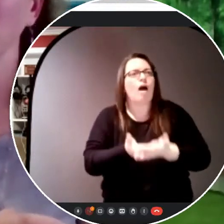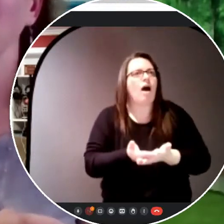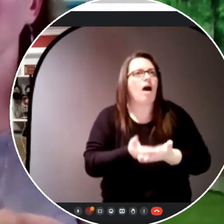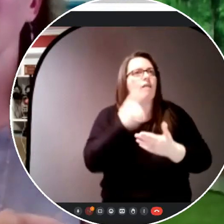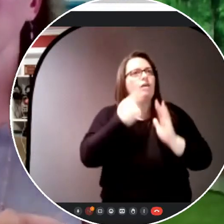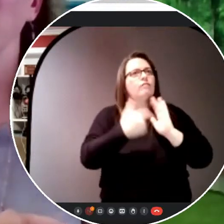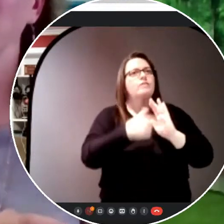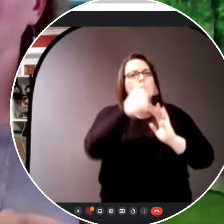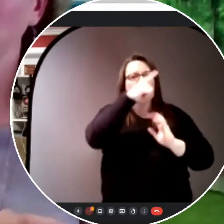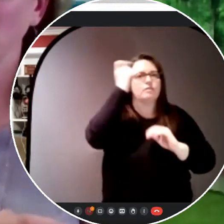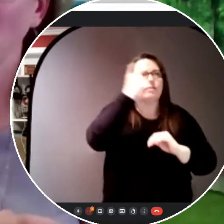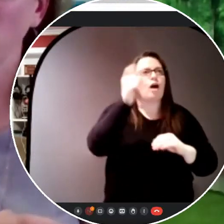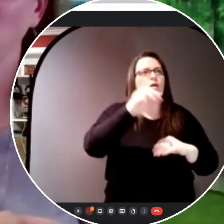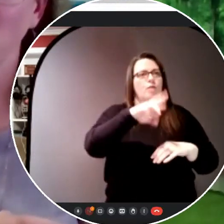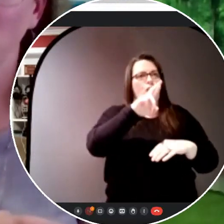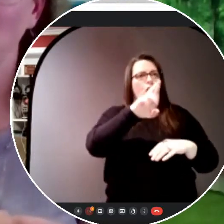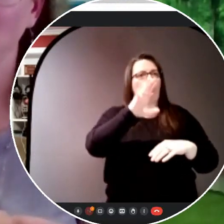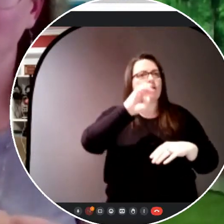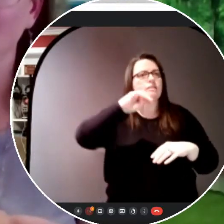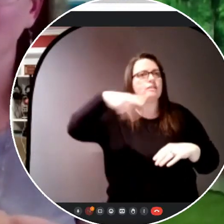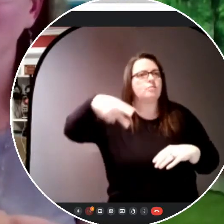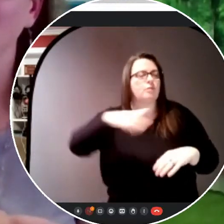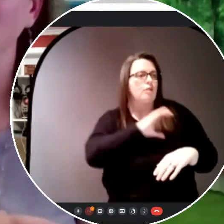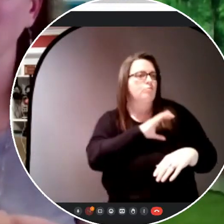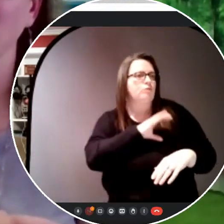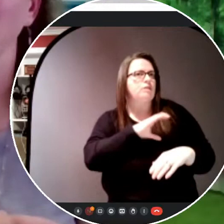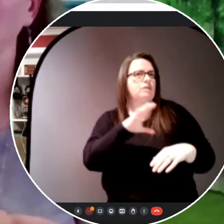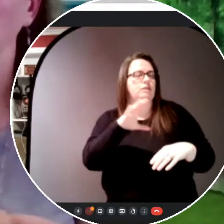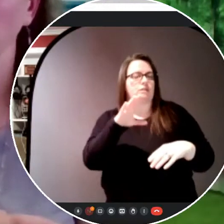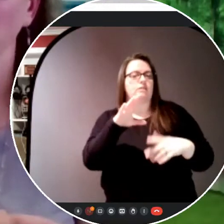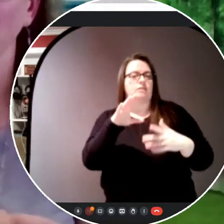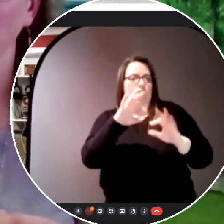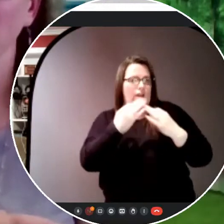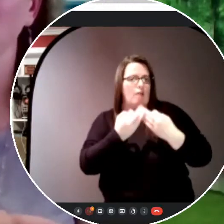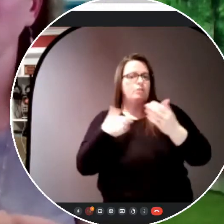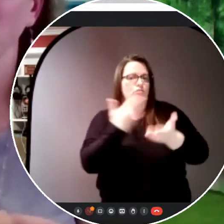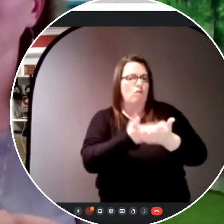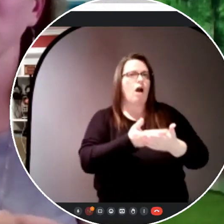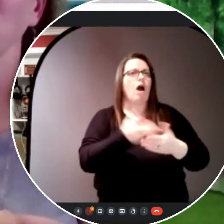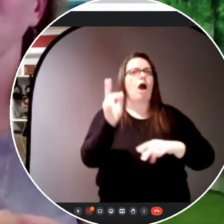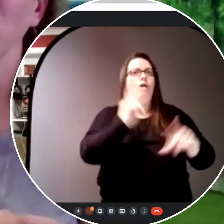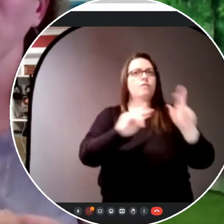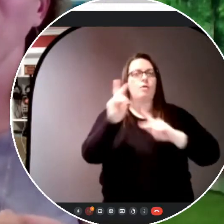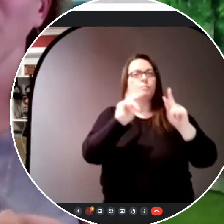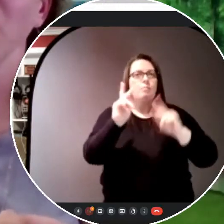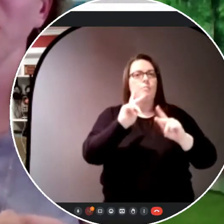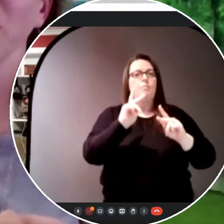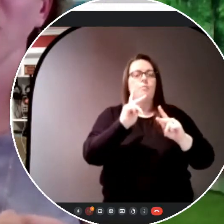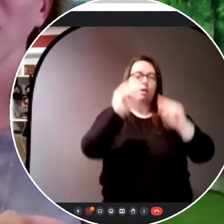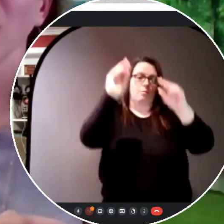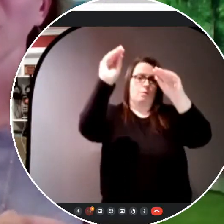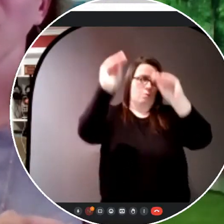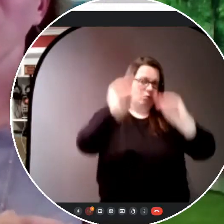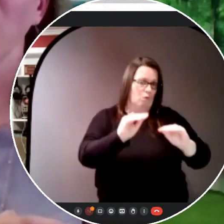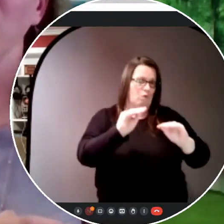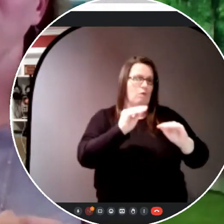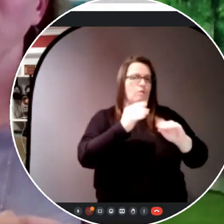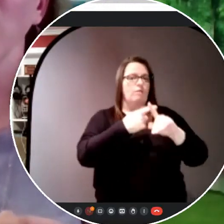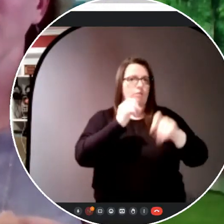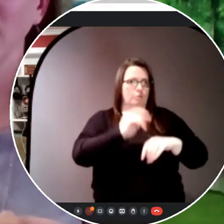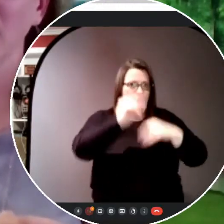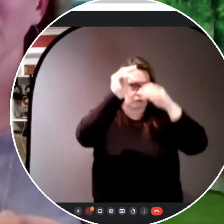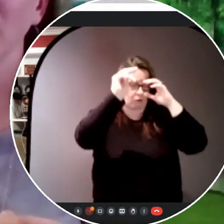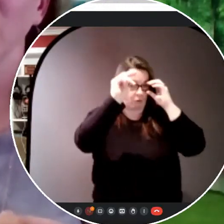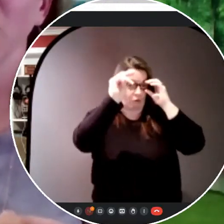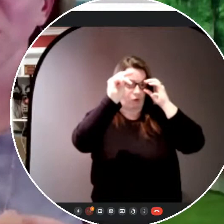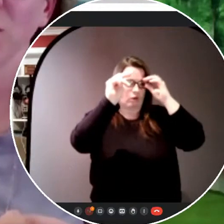the summer, people moving up from the Port au Port Peninsula. That's happening quite a bit. There's families who were, who